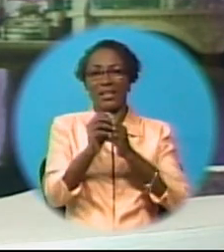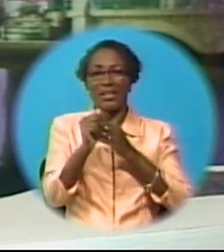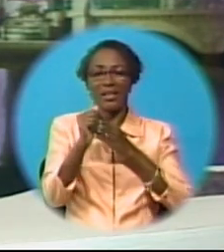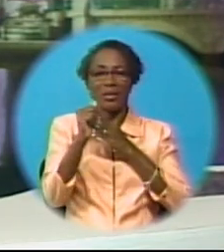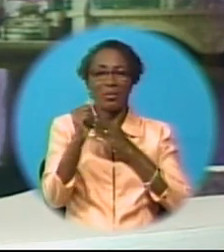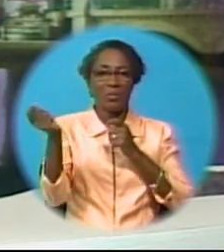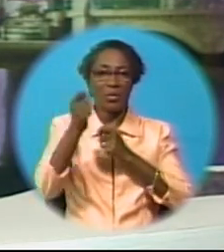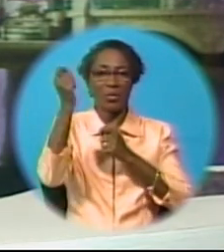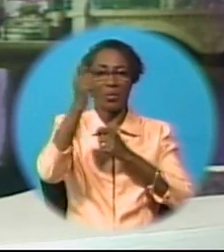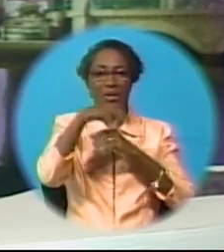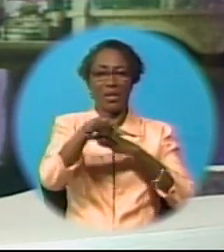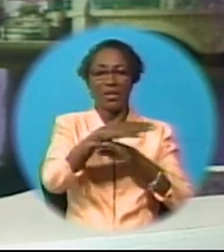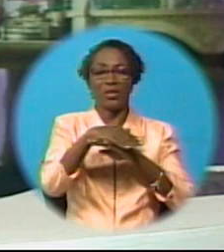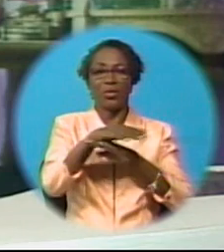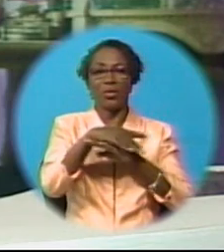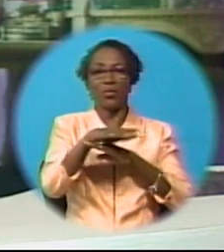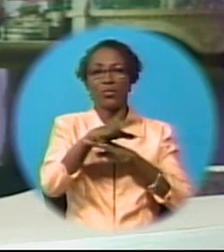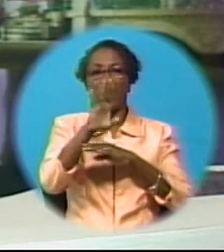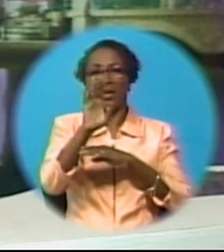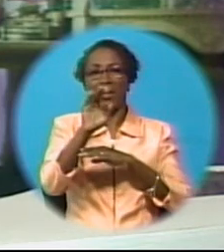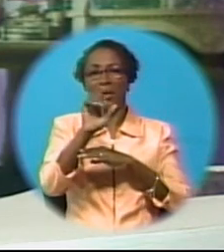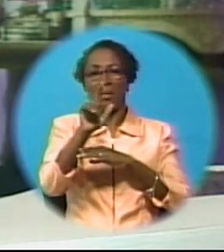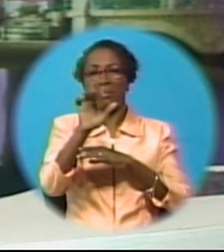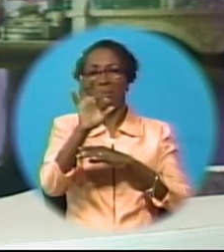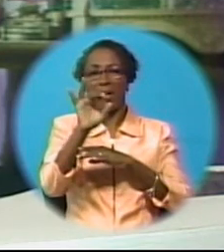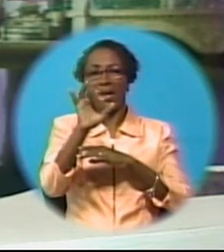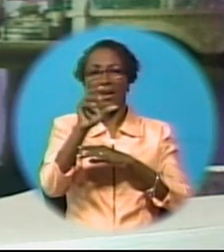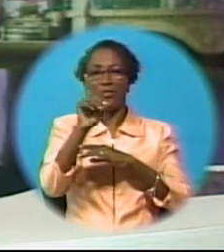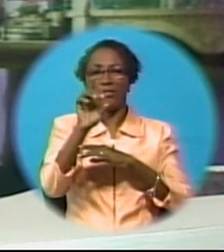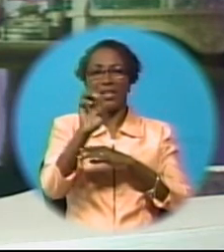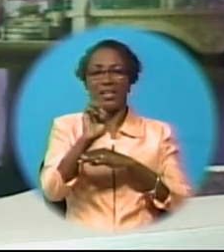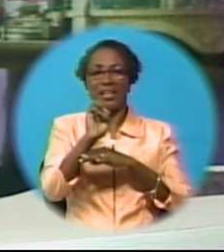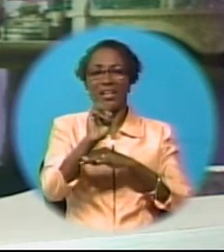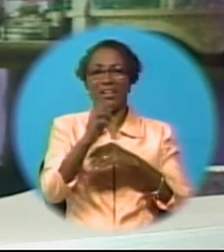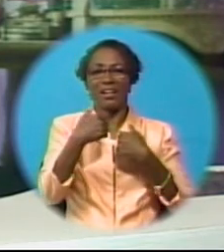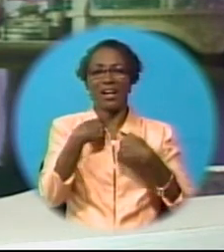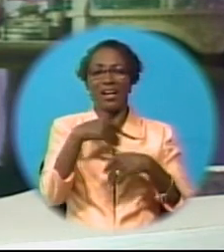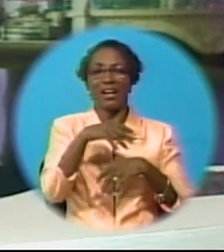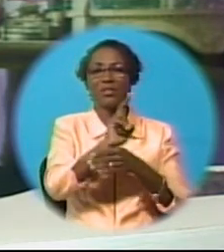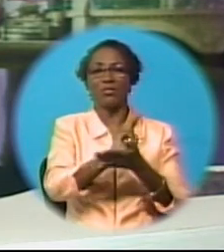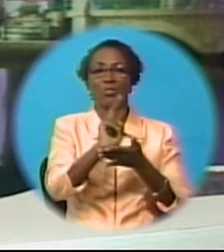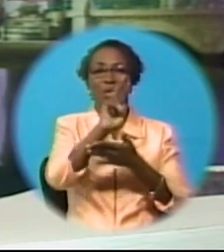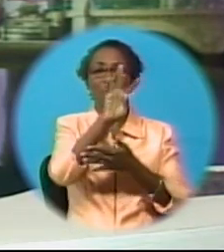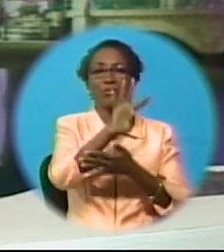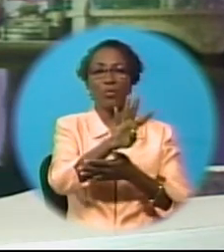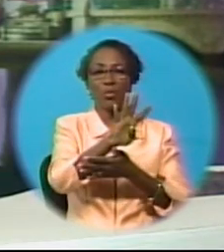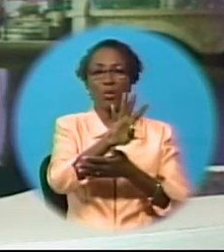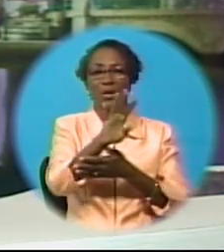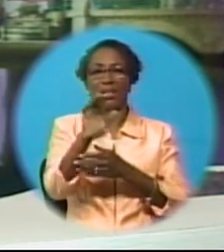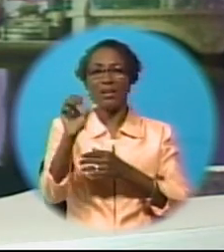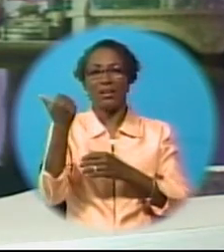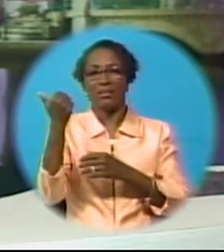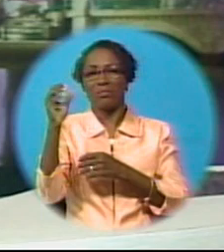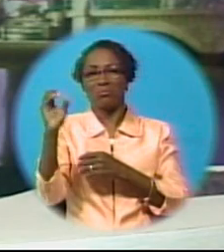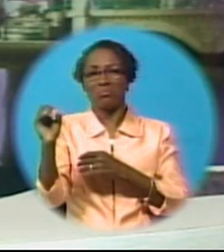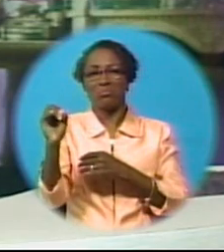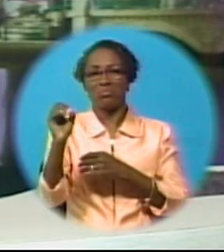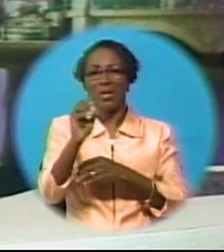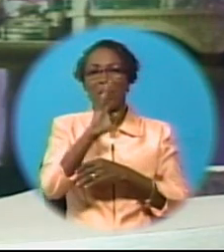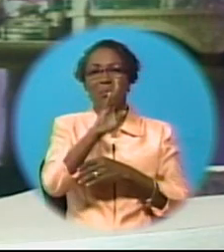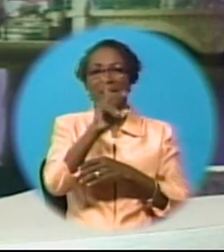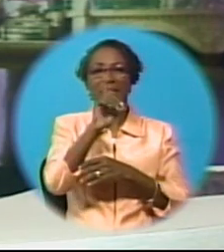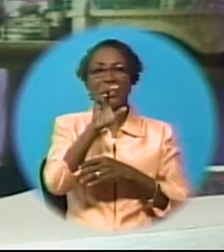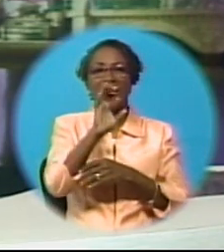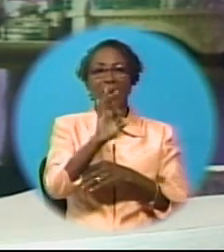over Belfield. Blackbirds won the game 4-0, led by a brace from Mario Hart. Third place, Barbados Defence Force